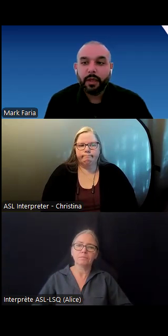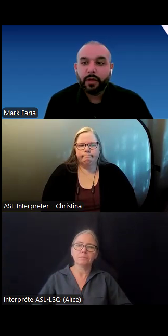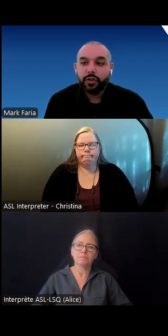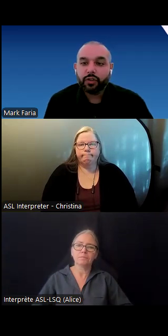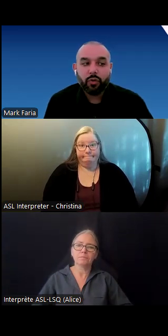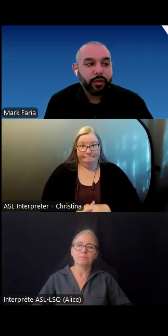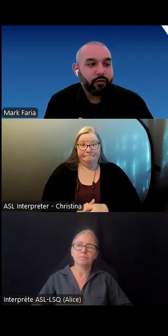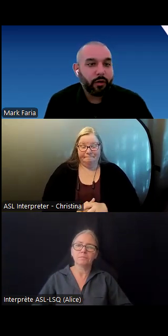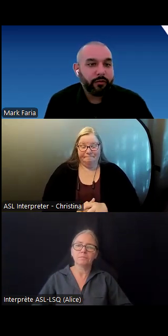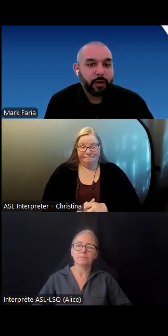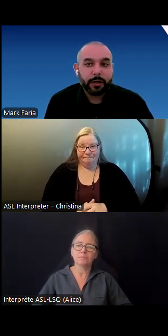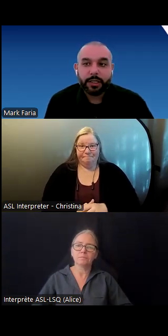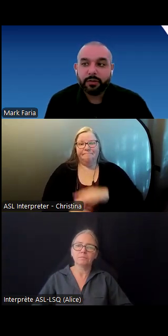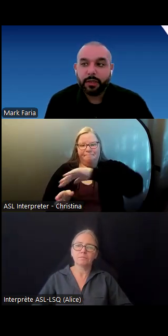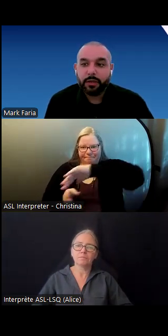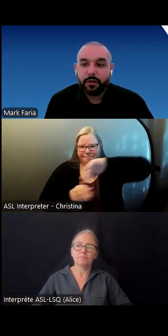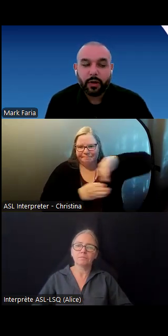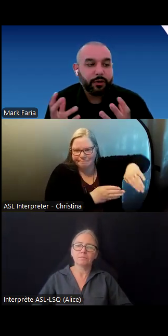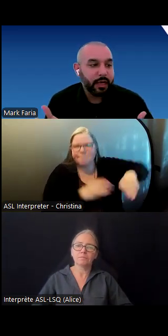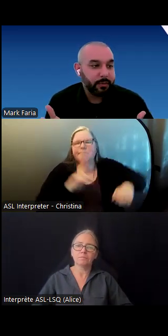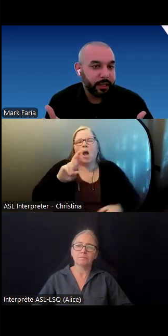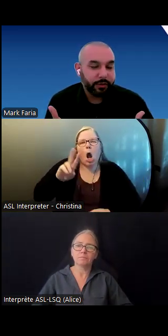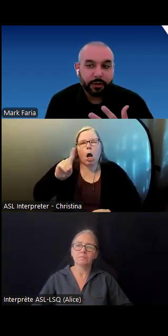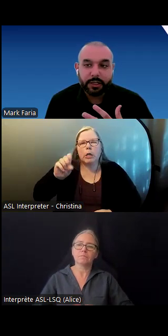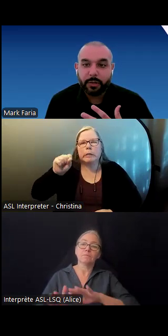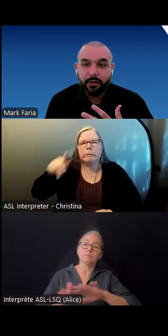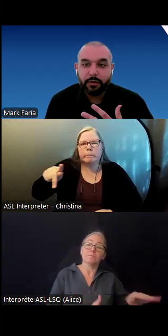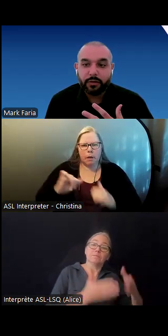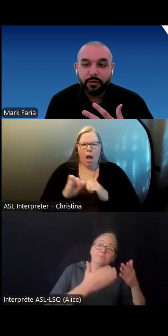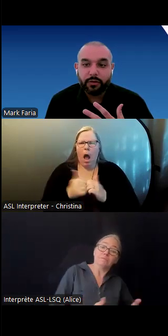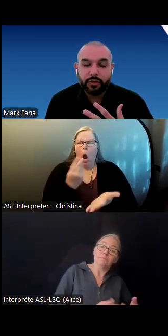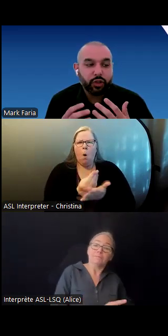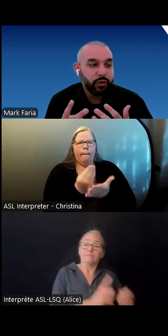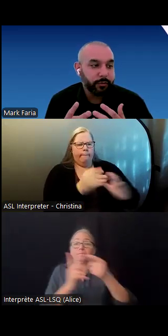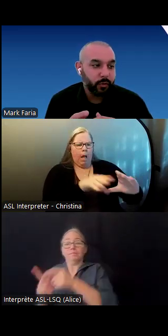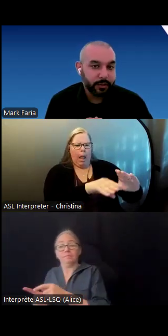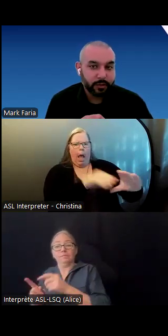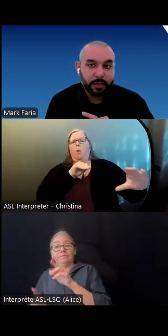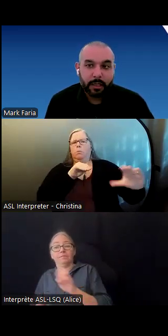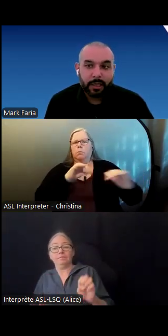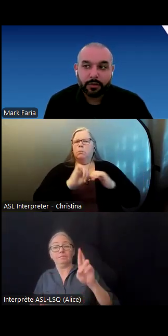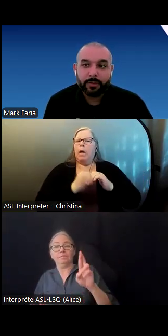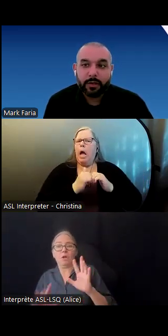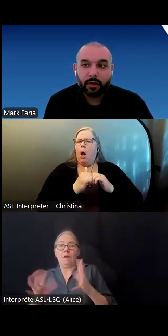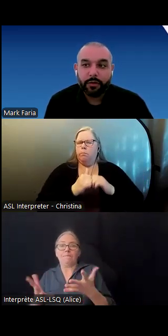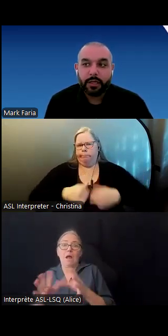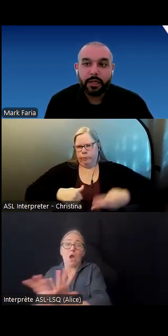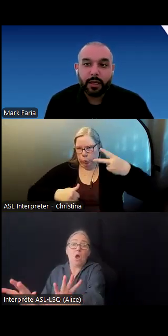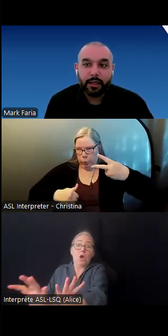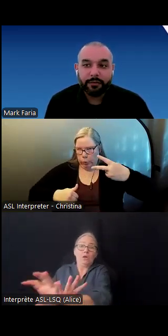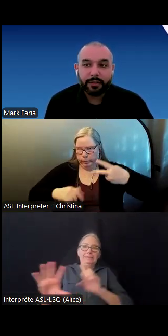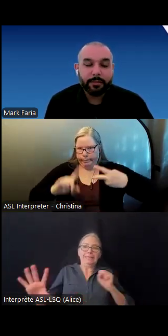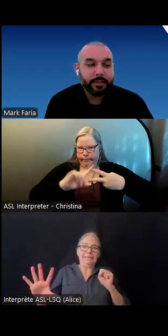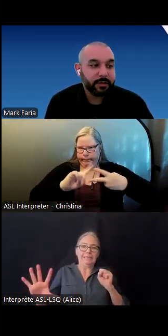Okay. So withdrawing from an RDSP. So how do you get money out of an RDSP? There's two different ways. There's something called